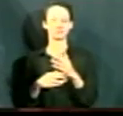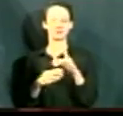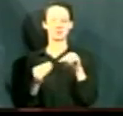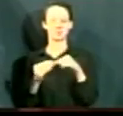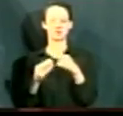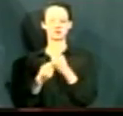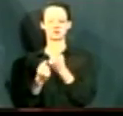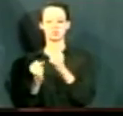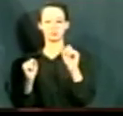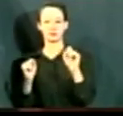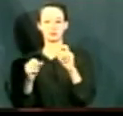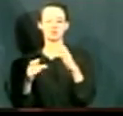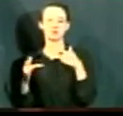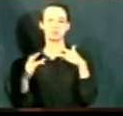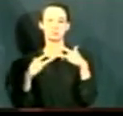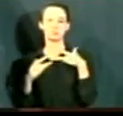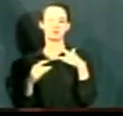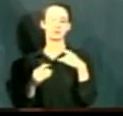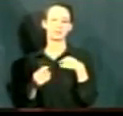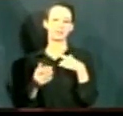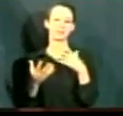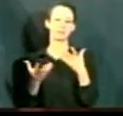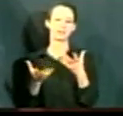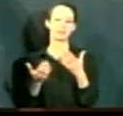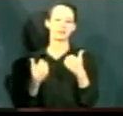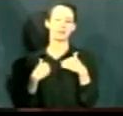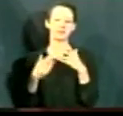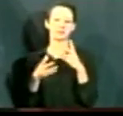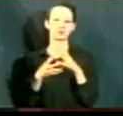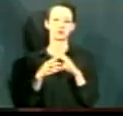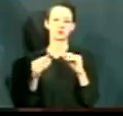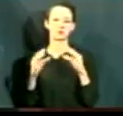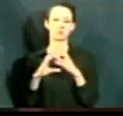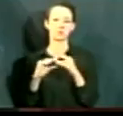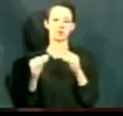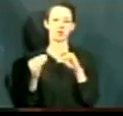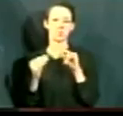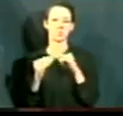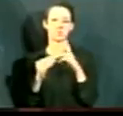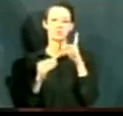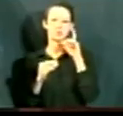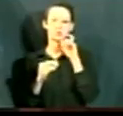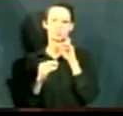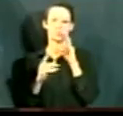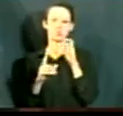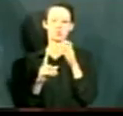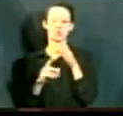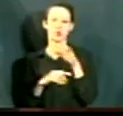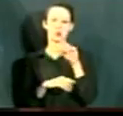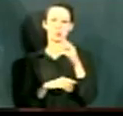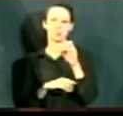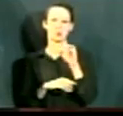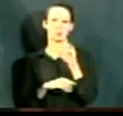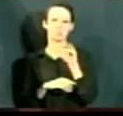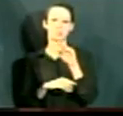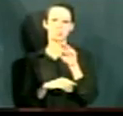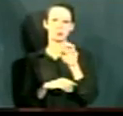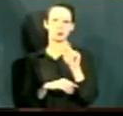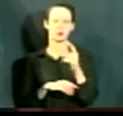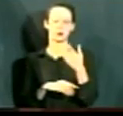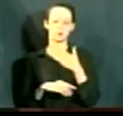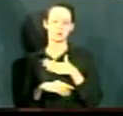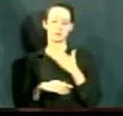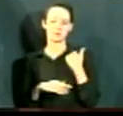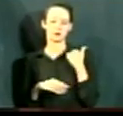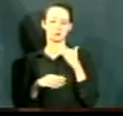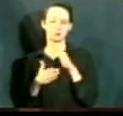little story to tell about sex harassment in the elementary school. At my last school, the fifth grade teachers asked me to come